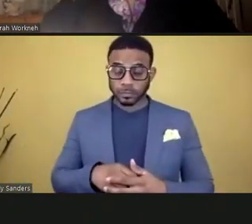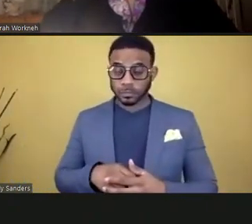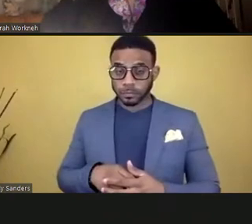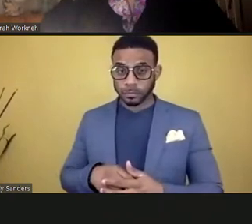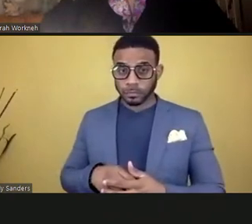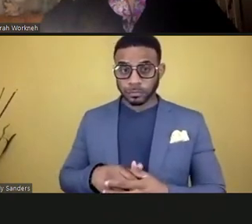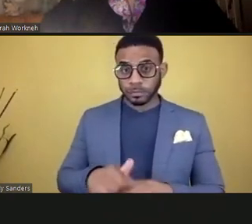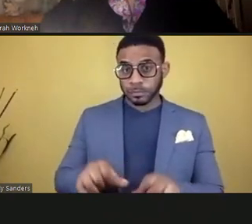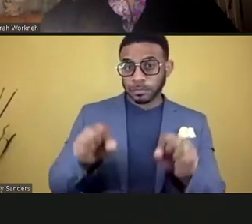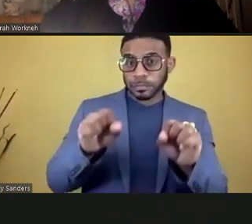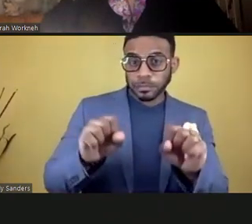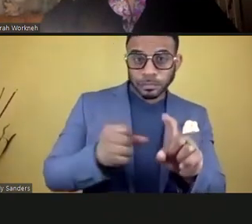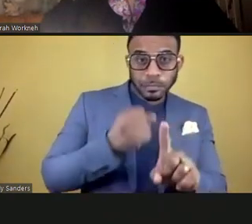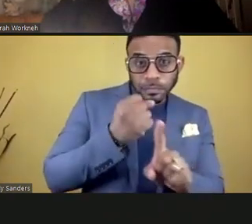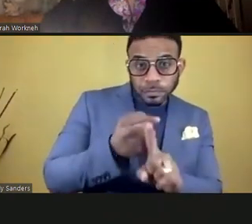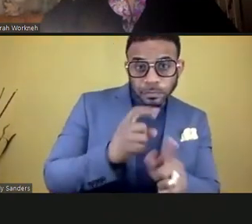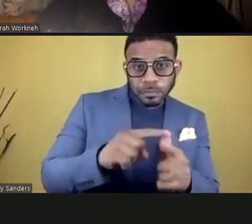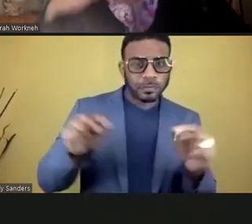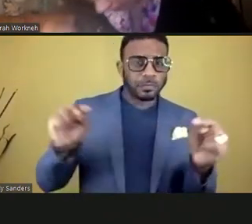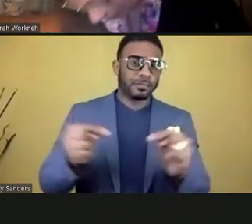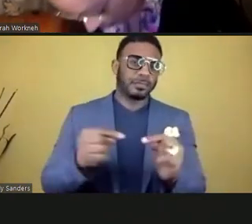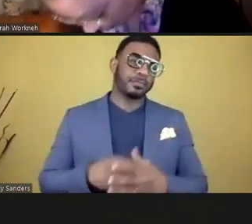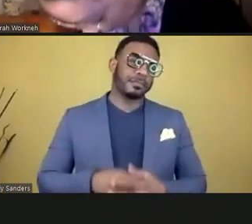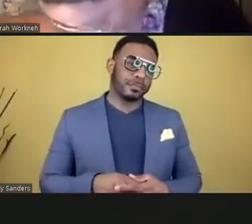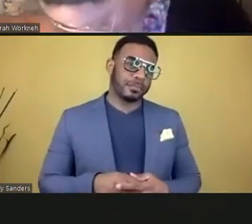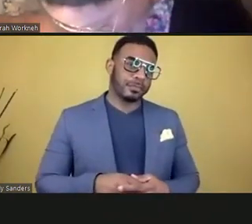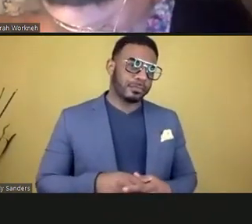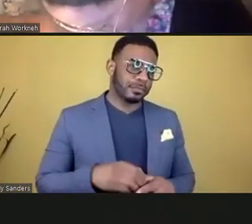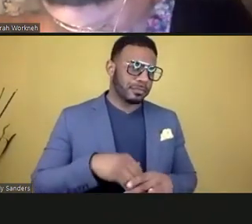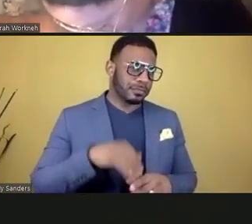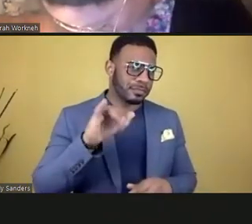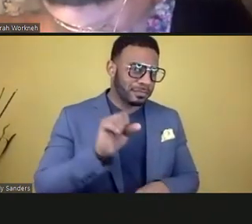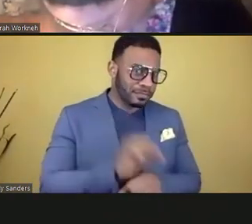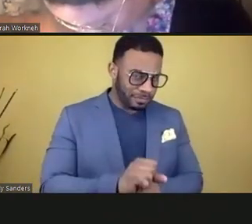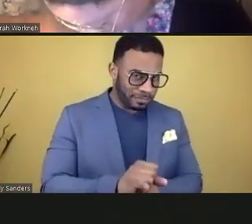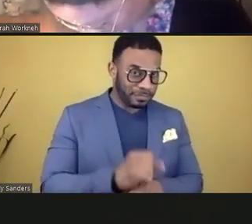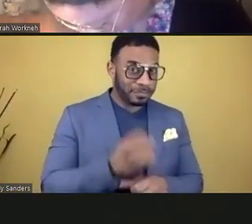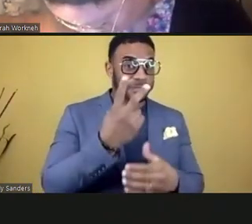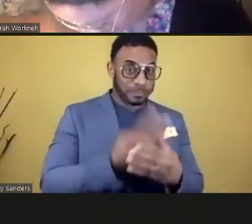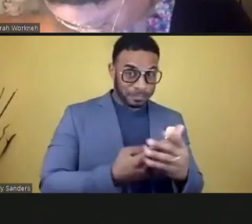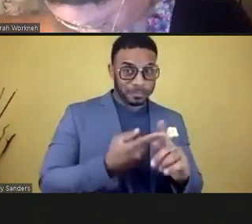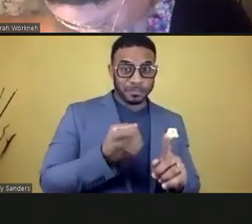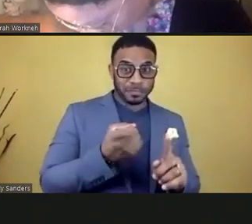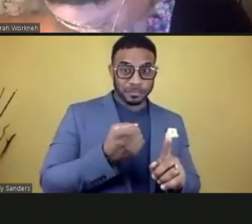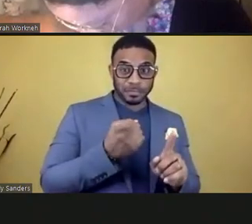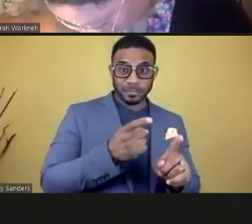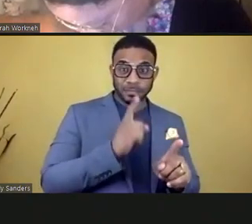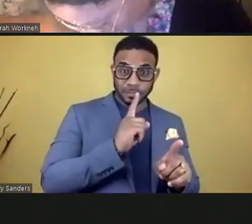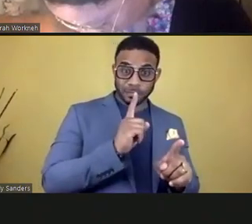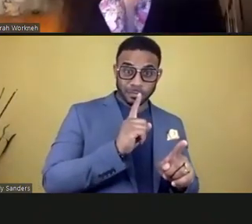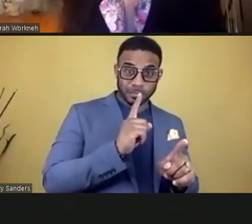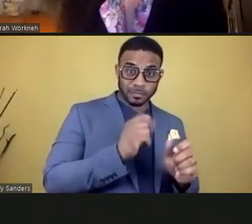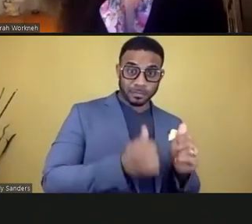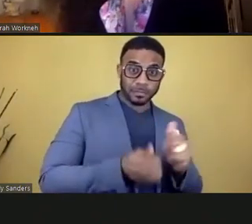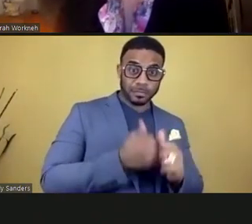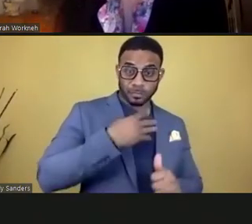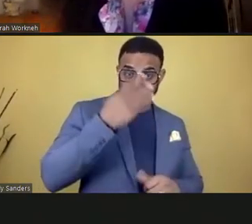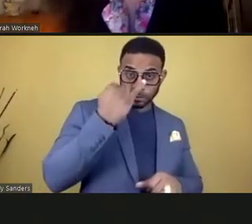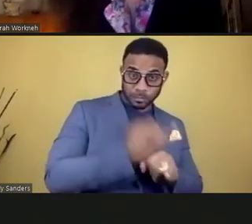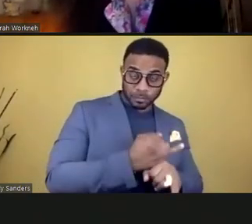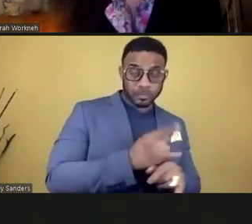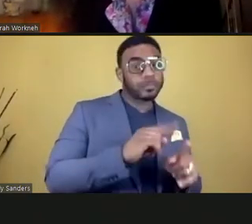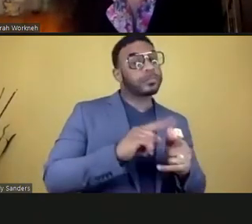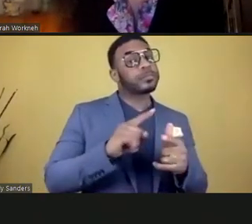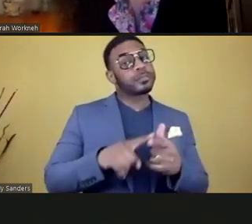the potential impact or harm in that work, both from being a predominantly white institution